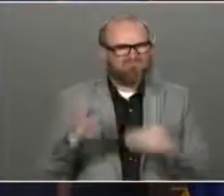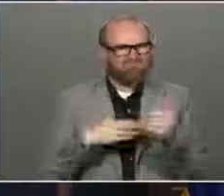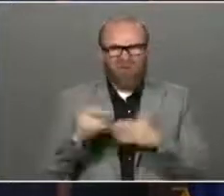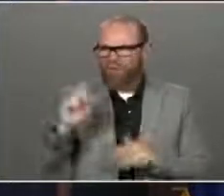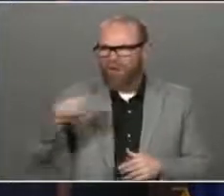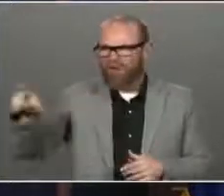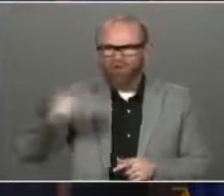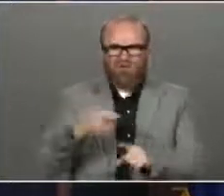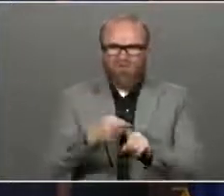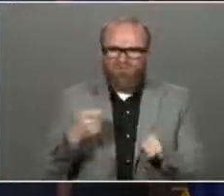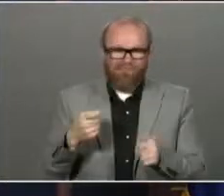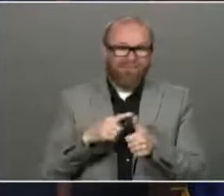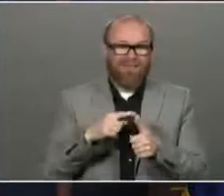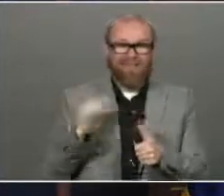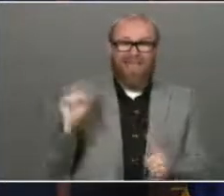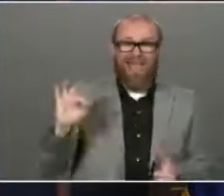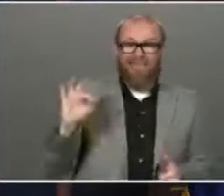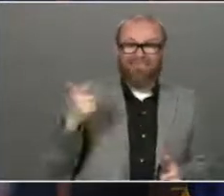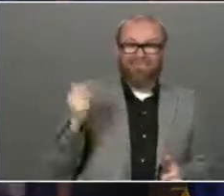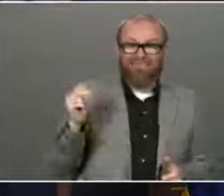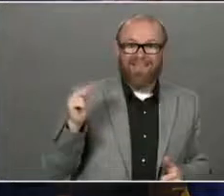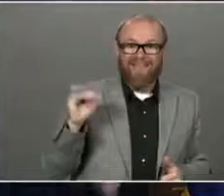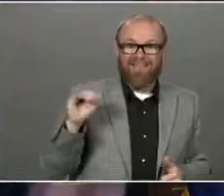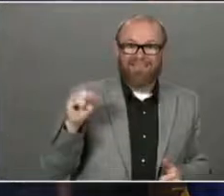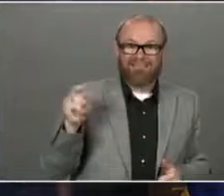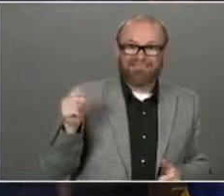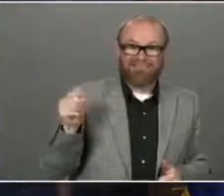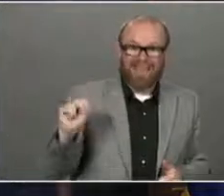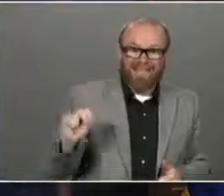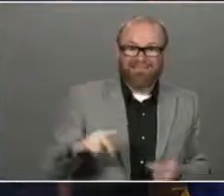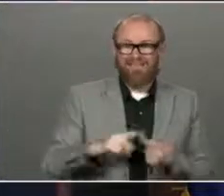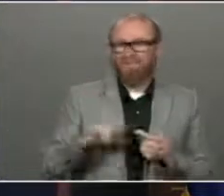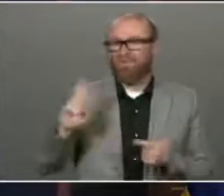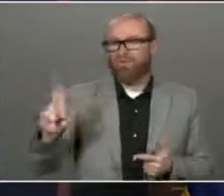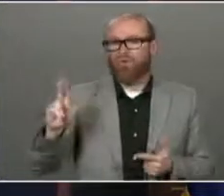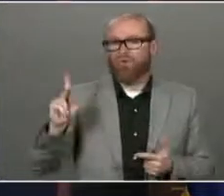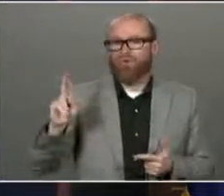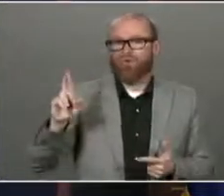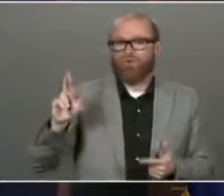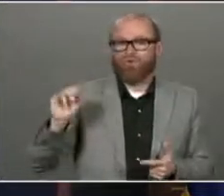be Afghanistan or Ukraine.